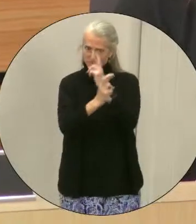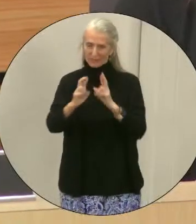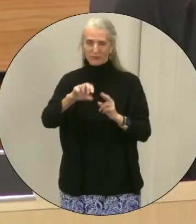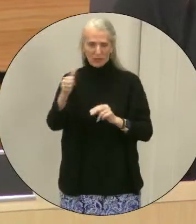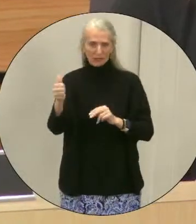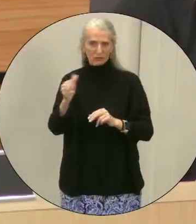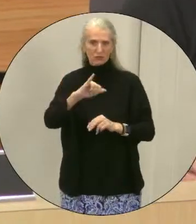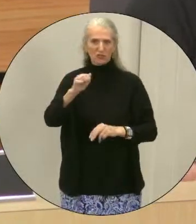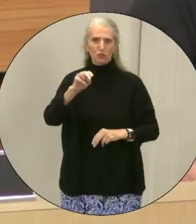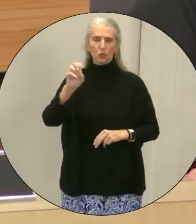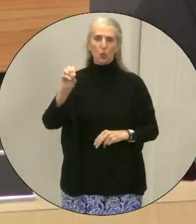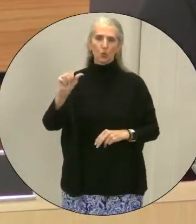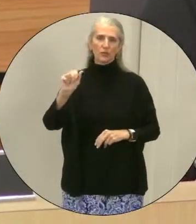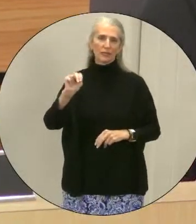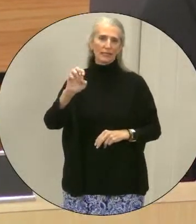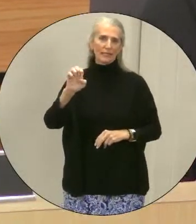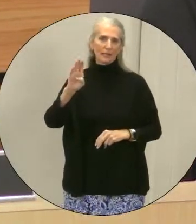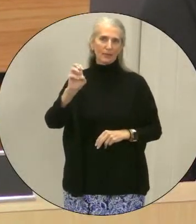Ebert.